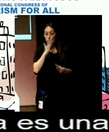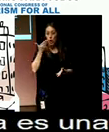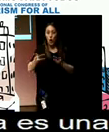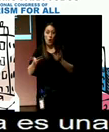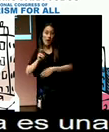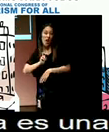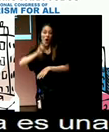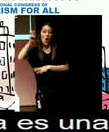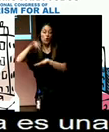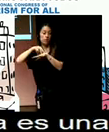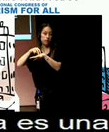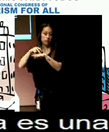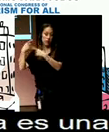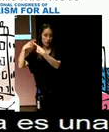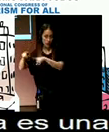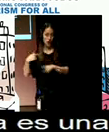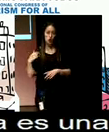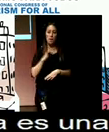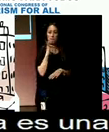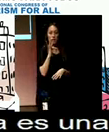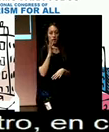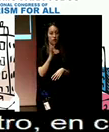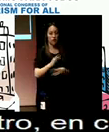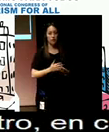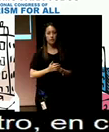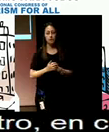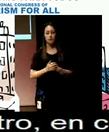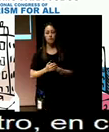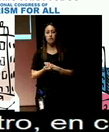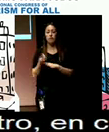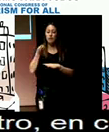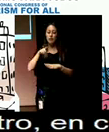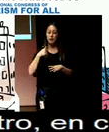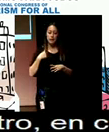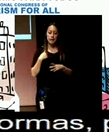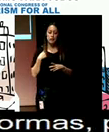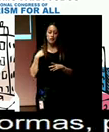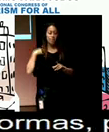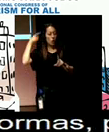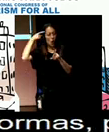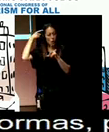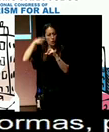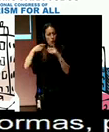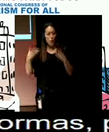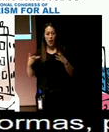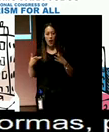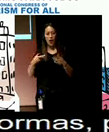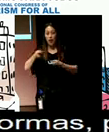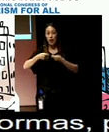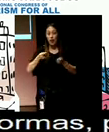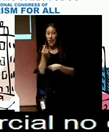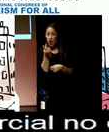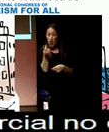Also, as I mentioned earlier, our commercial end is non-profit, which means that it will allow the service provider